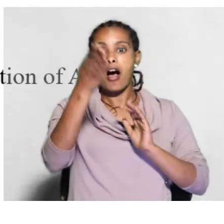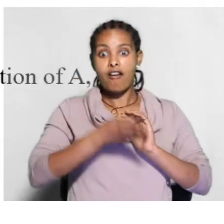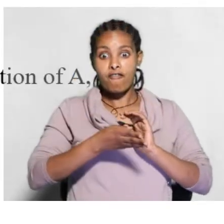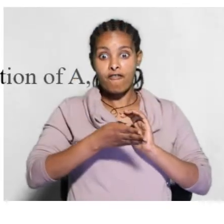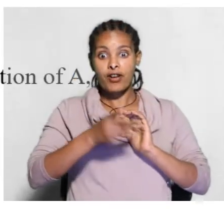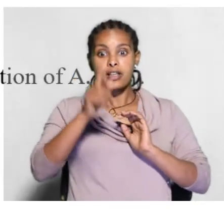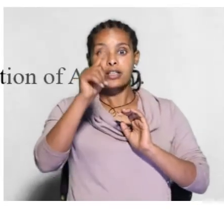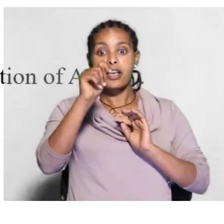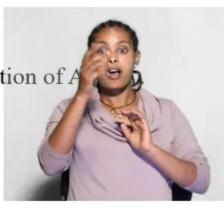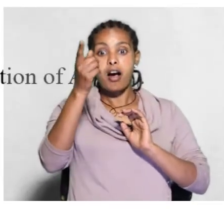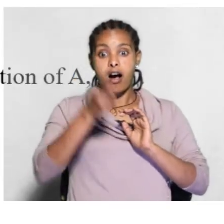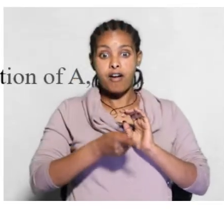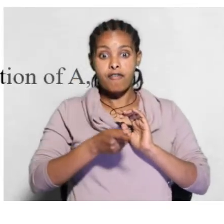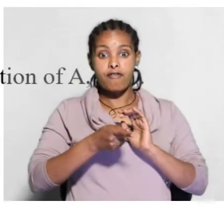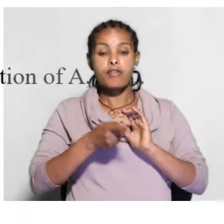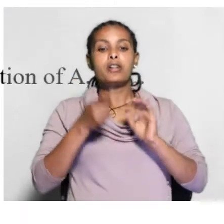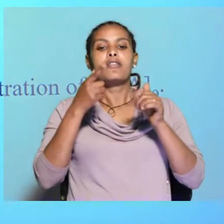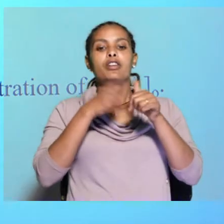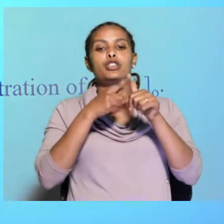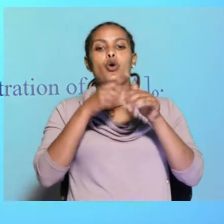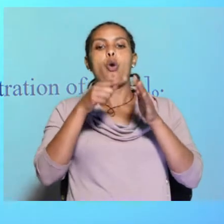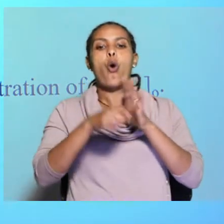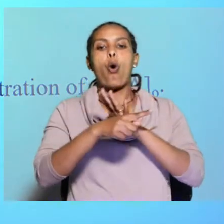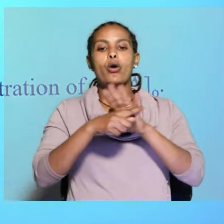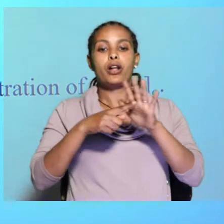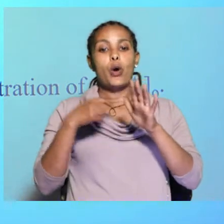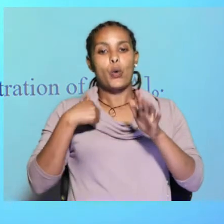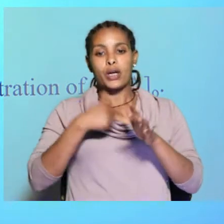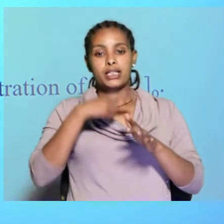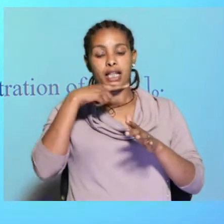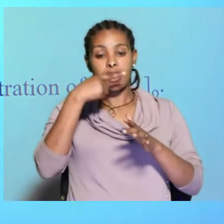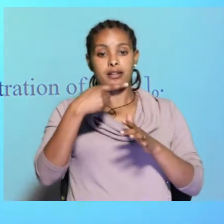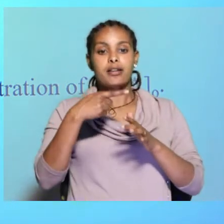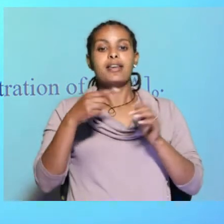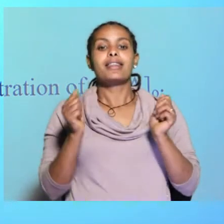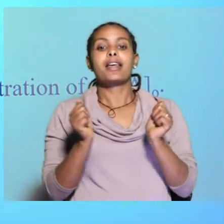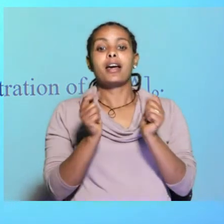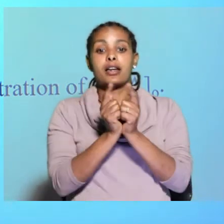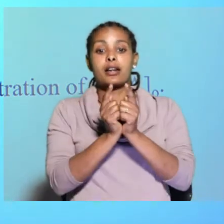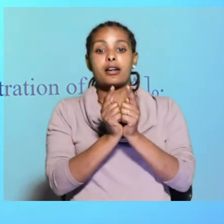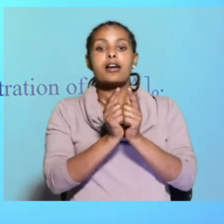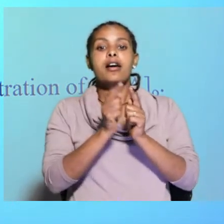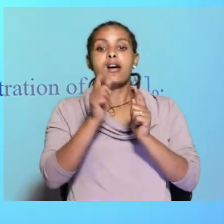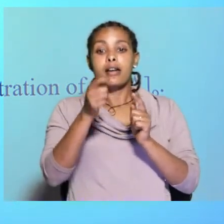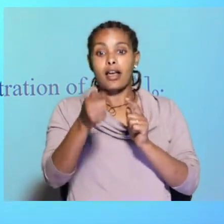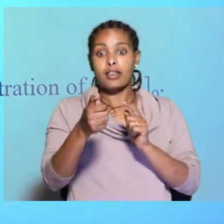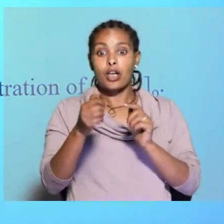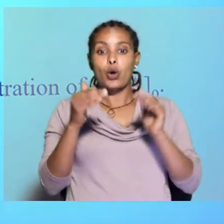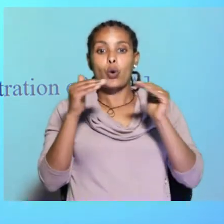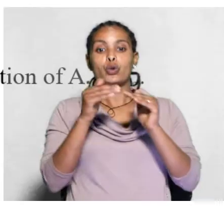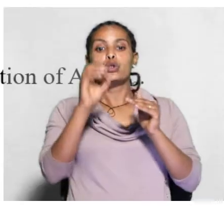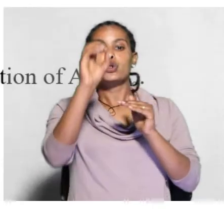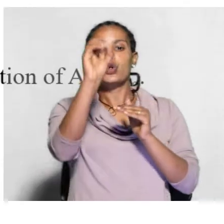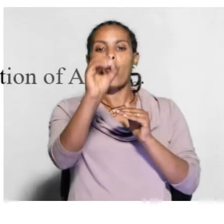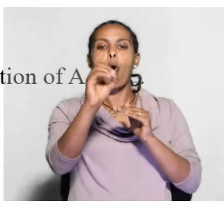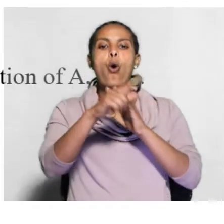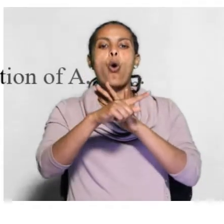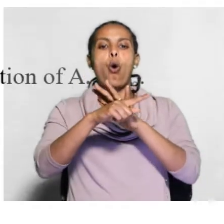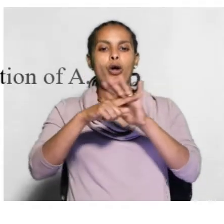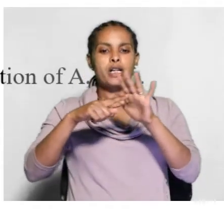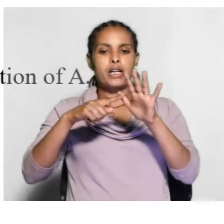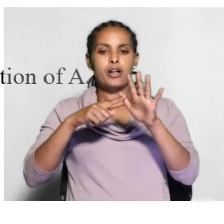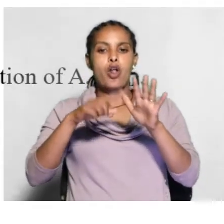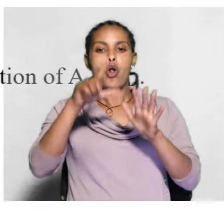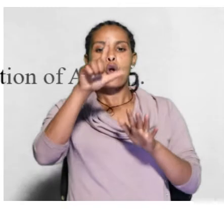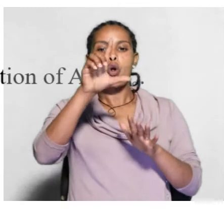Half-life of a first order reaction. We said an integrated rate equation for the order reaction is this: